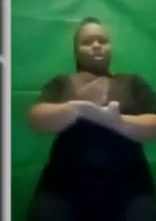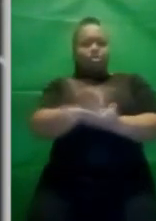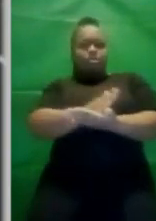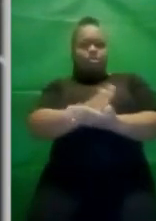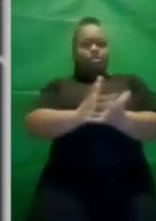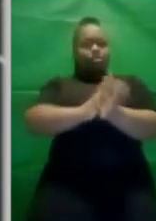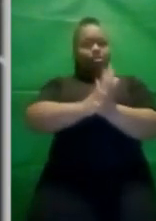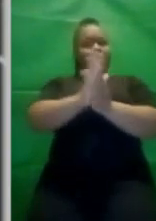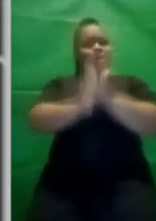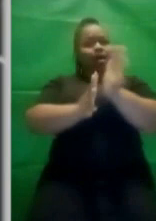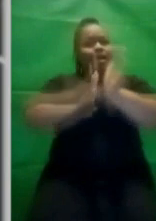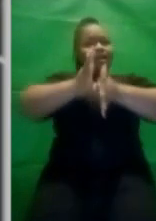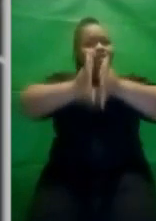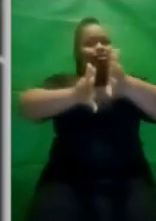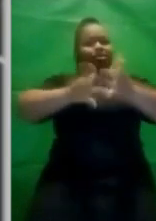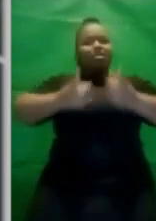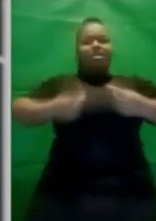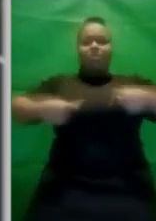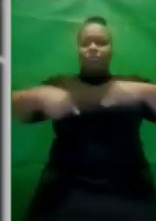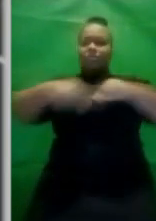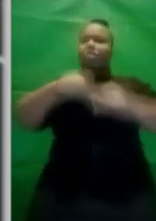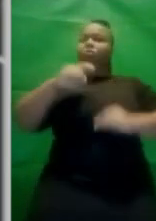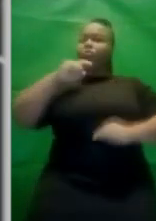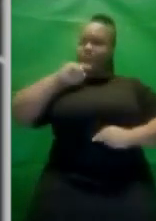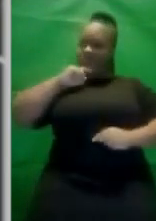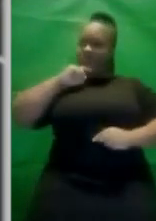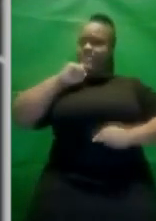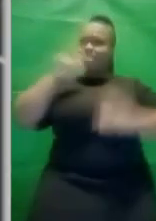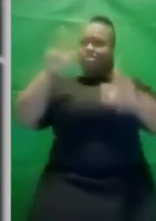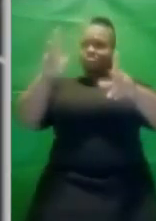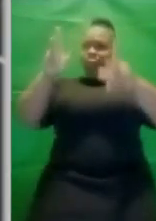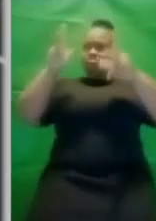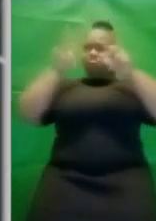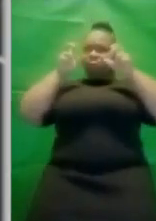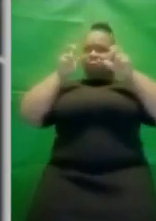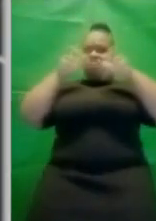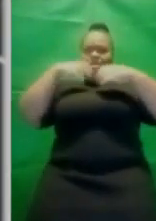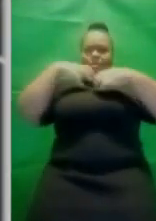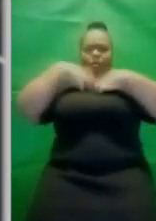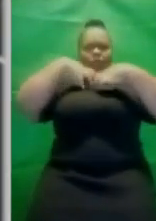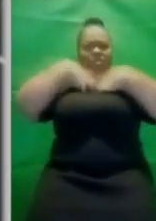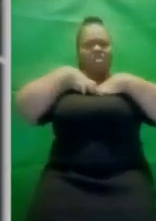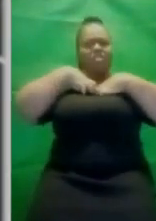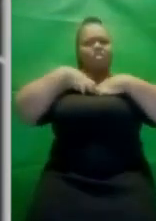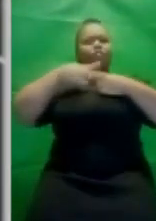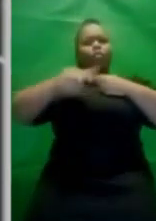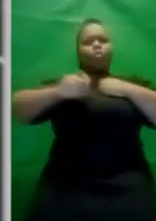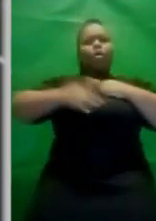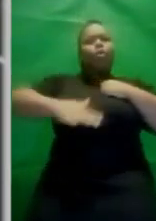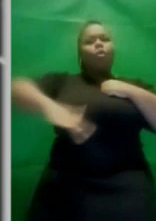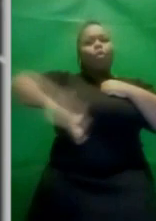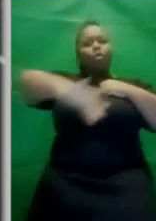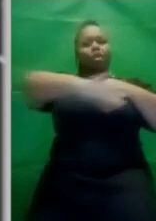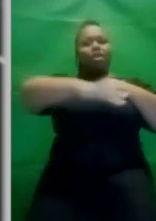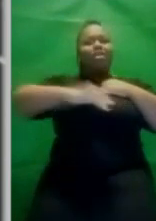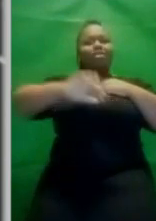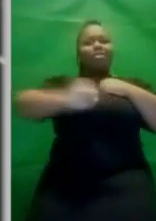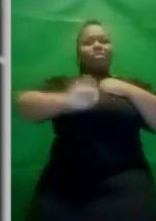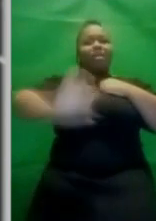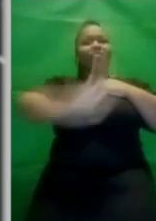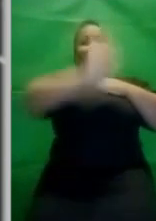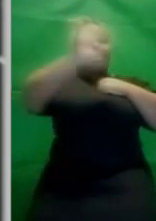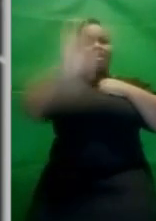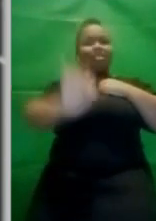used needs to be seen in terms of the origins that it's got from all of our languages. And of course, that makes it